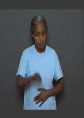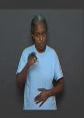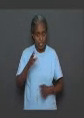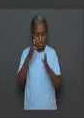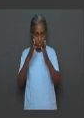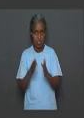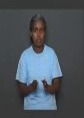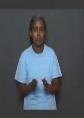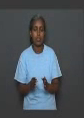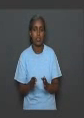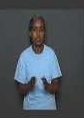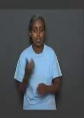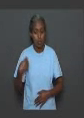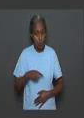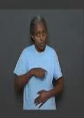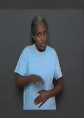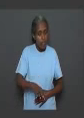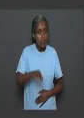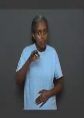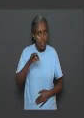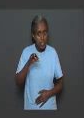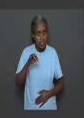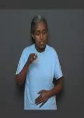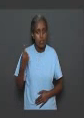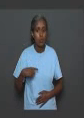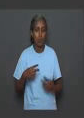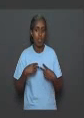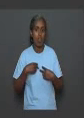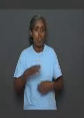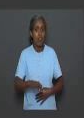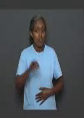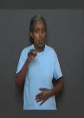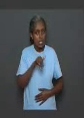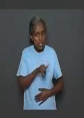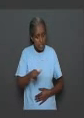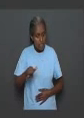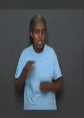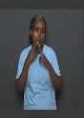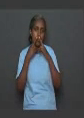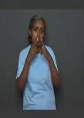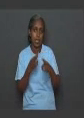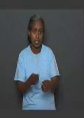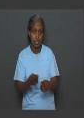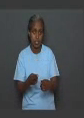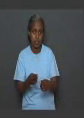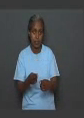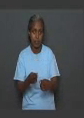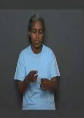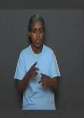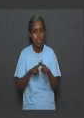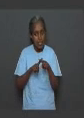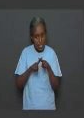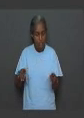determinant, we find that we have found the same answer in a